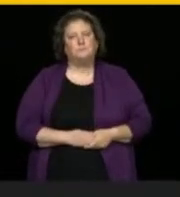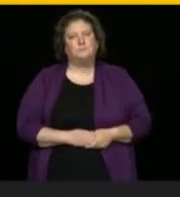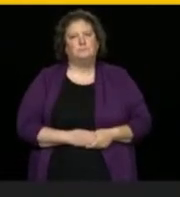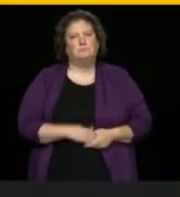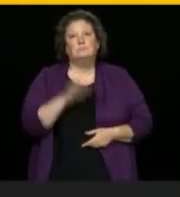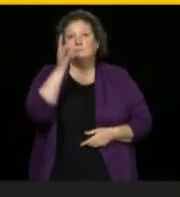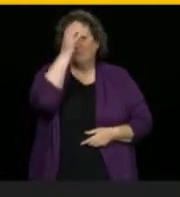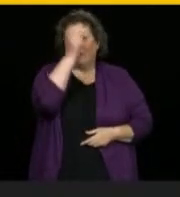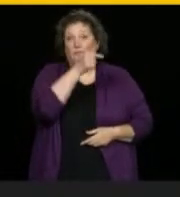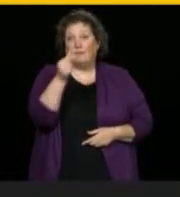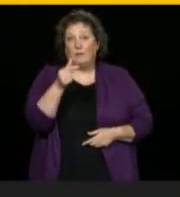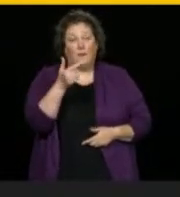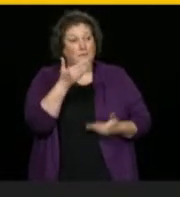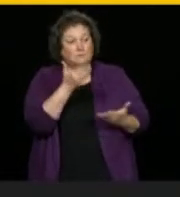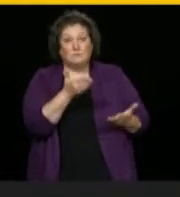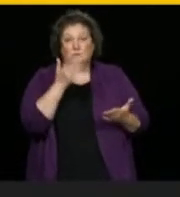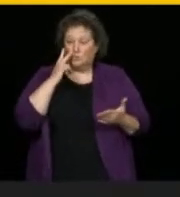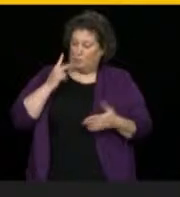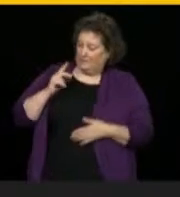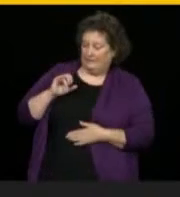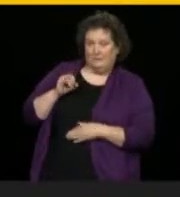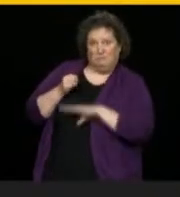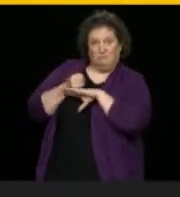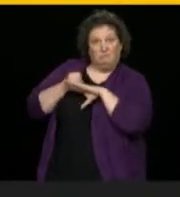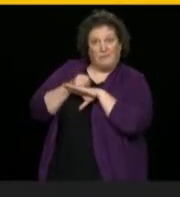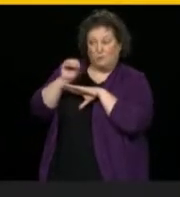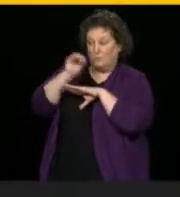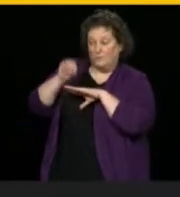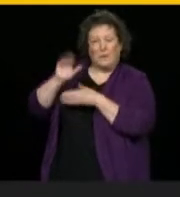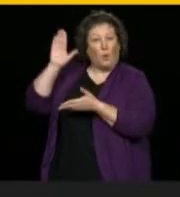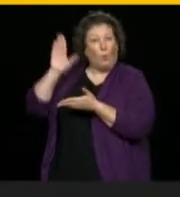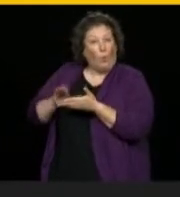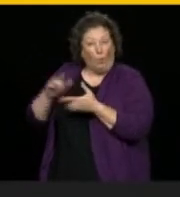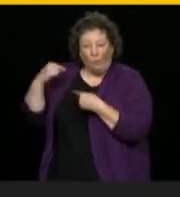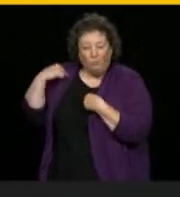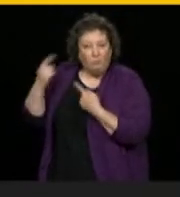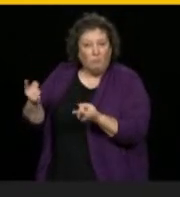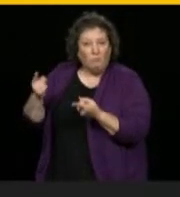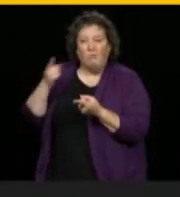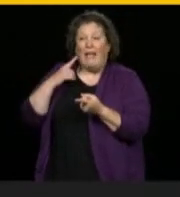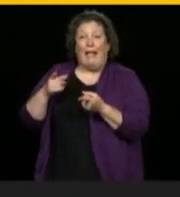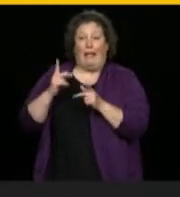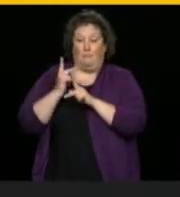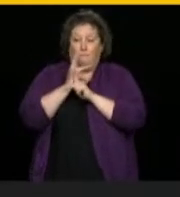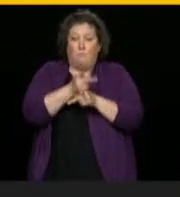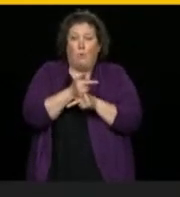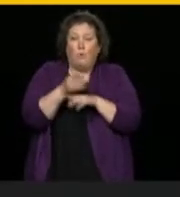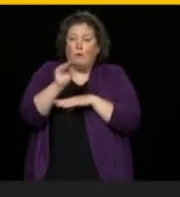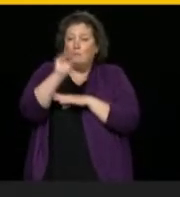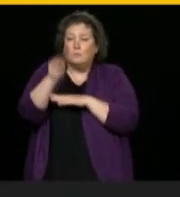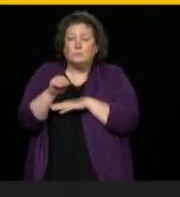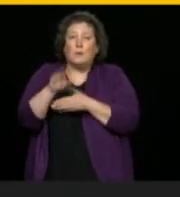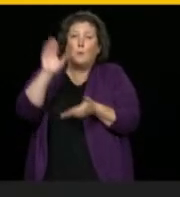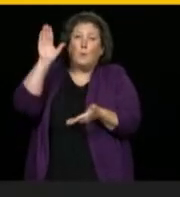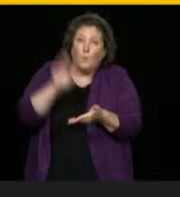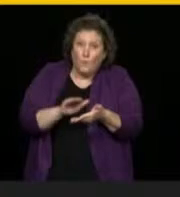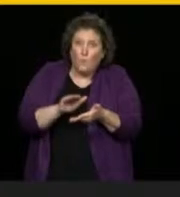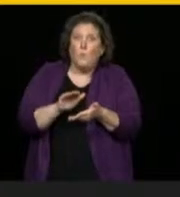interest rates and the low debt servicing costs that we have, and given our extremely strong fiscal position going